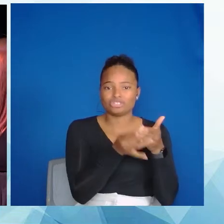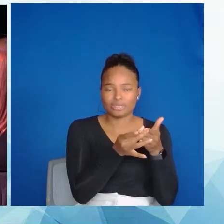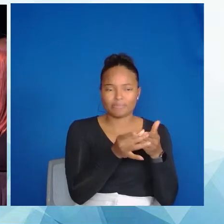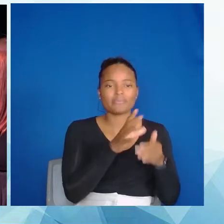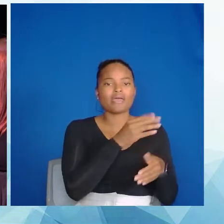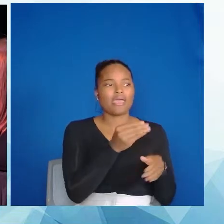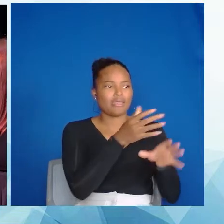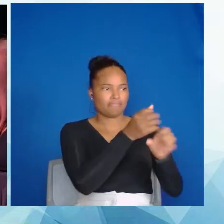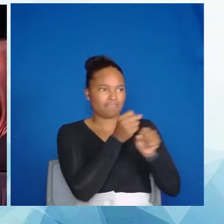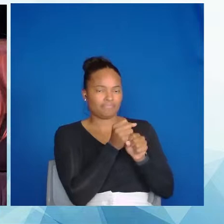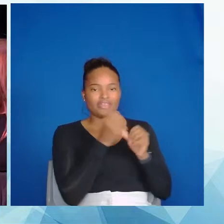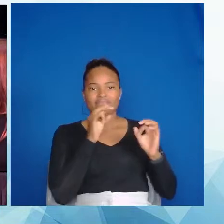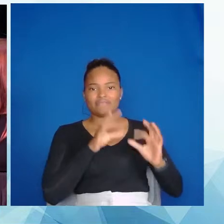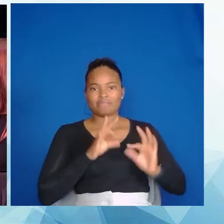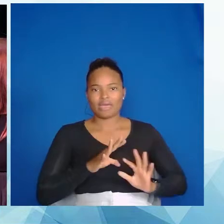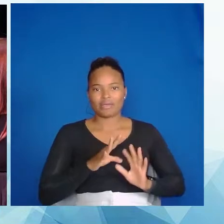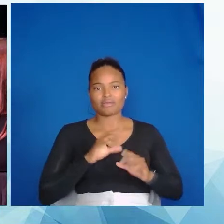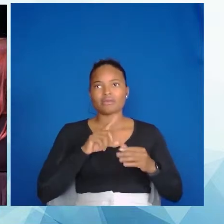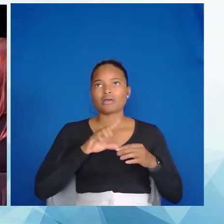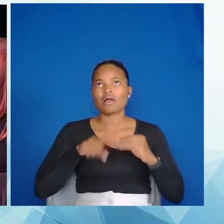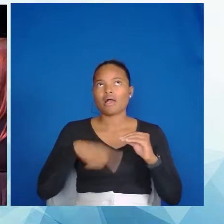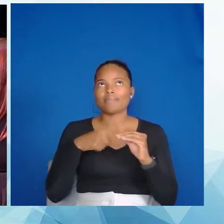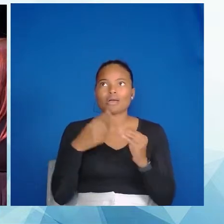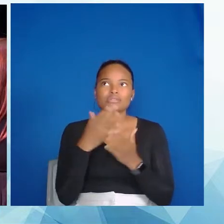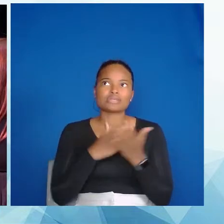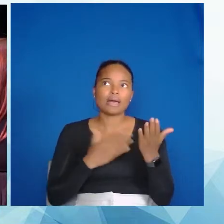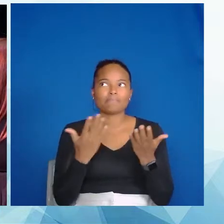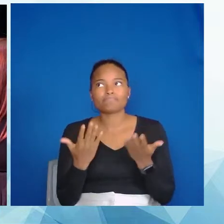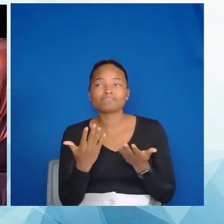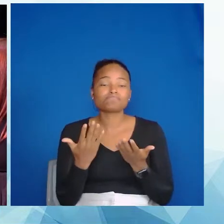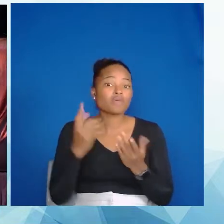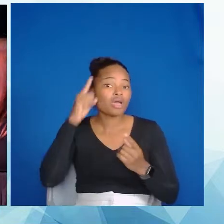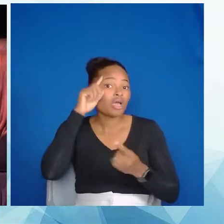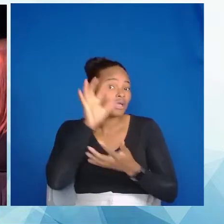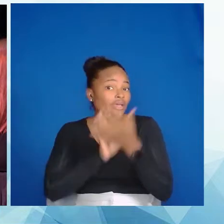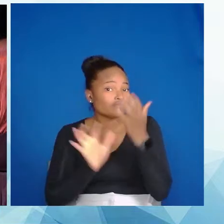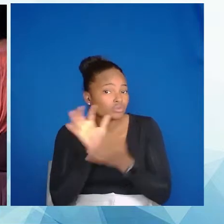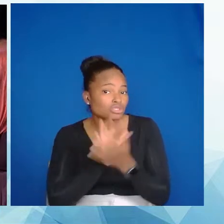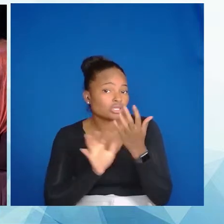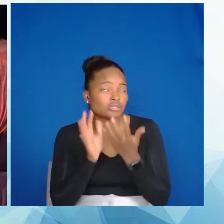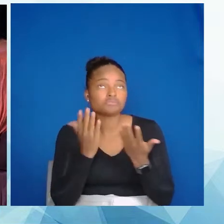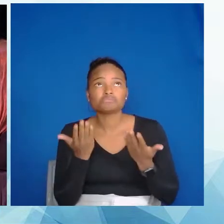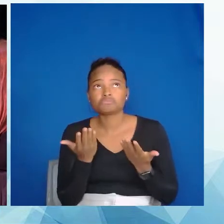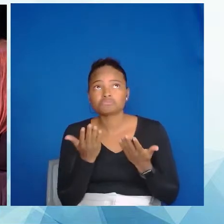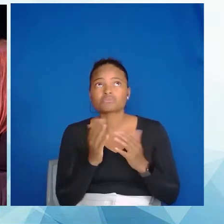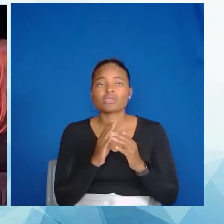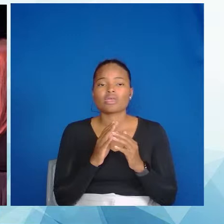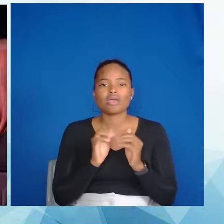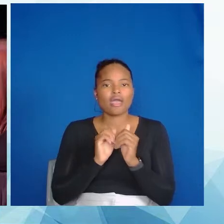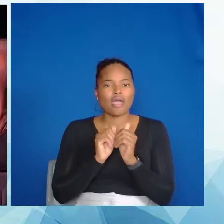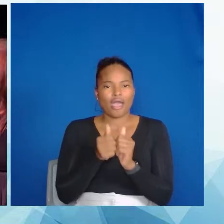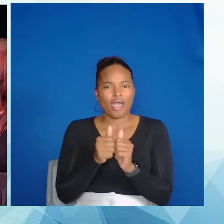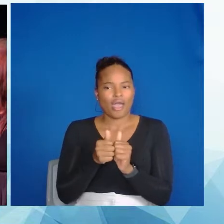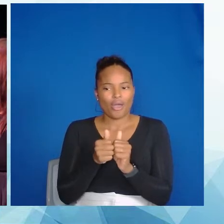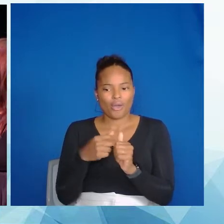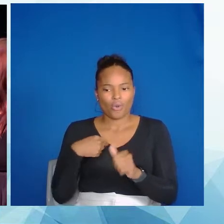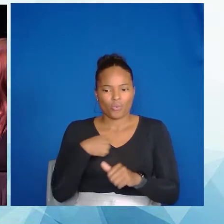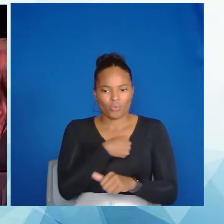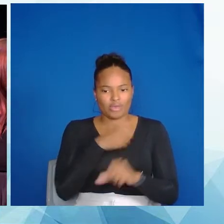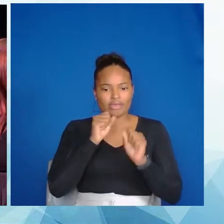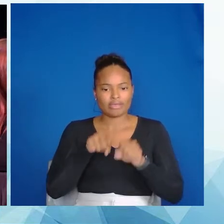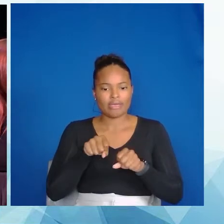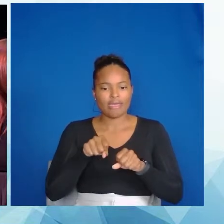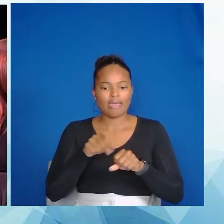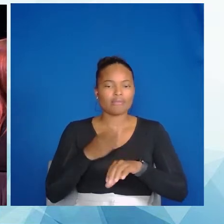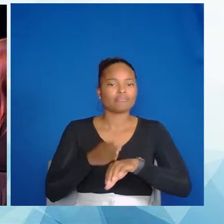feedback about some outstanding confusion and how we can make some better